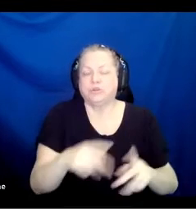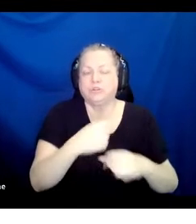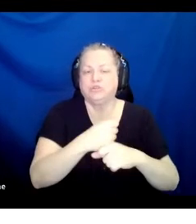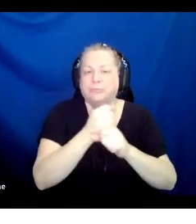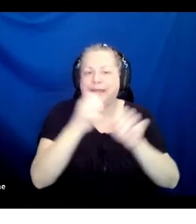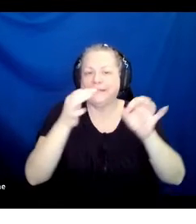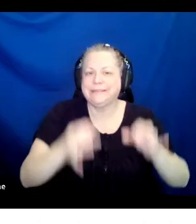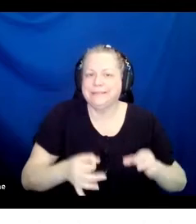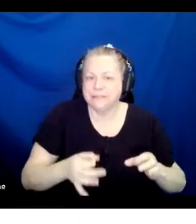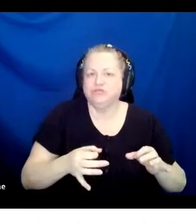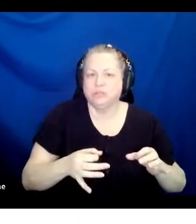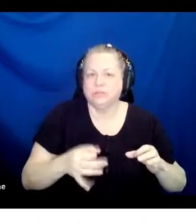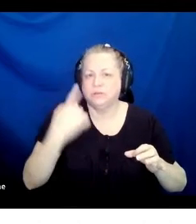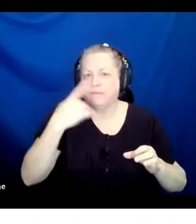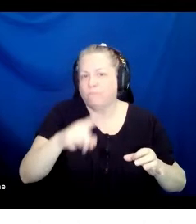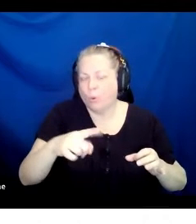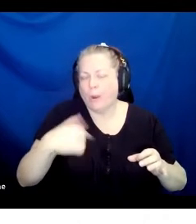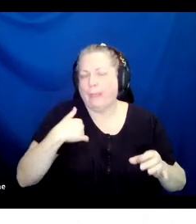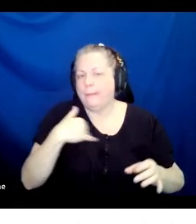decisions on behalf of the member.